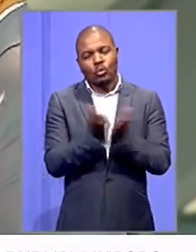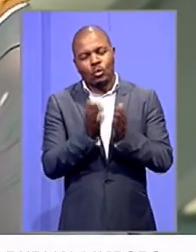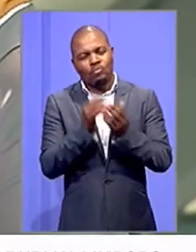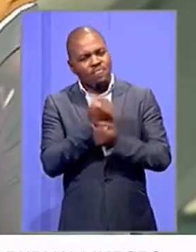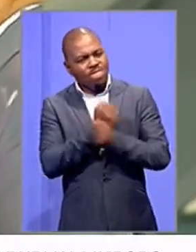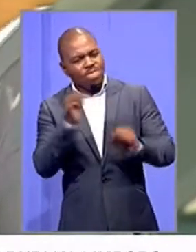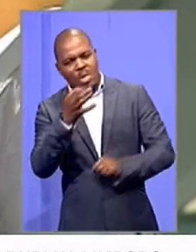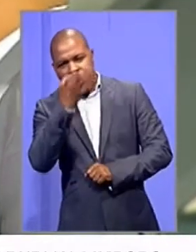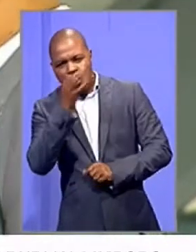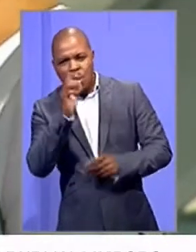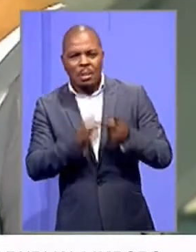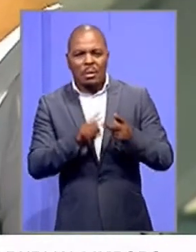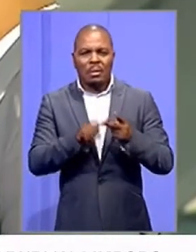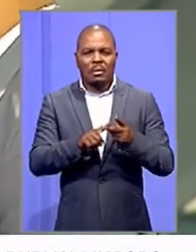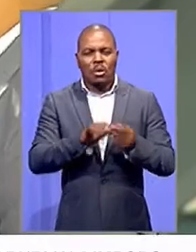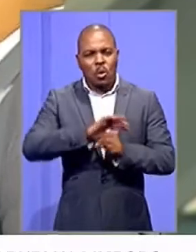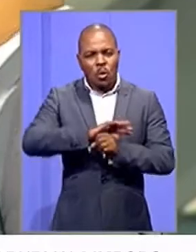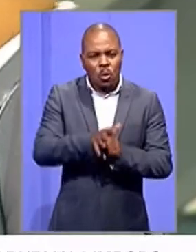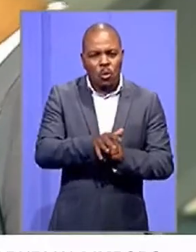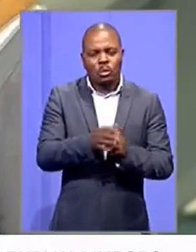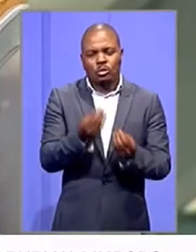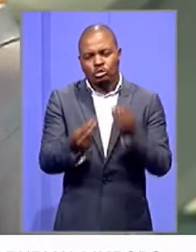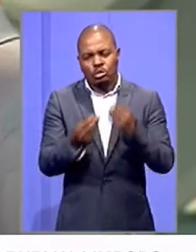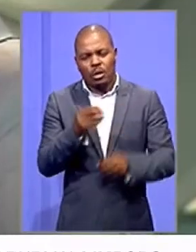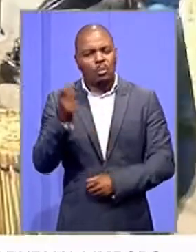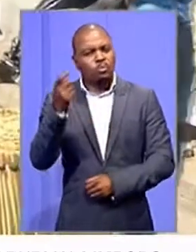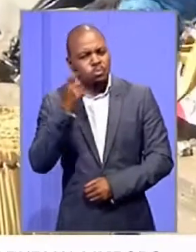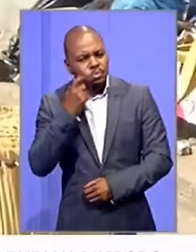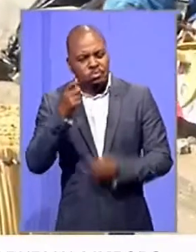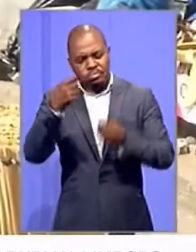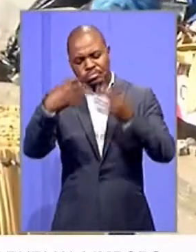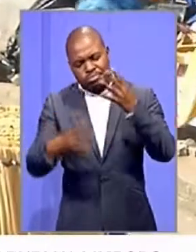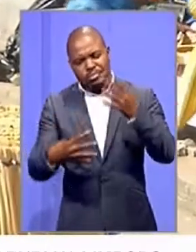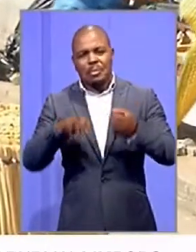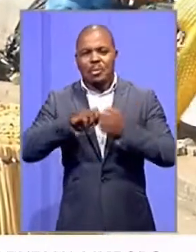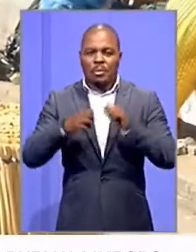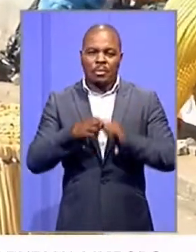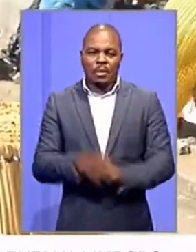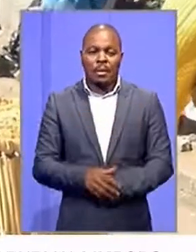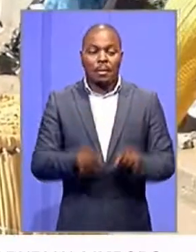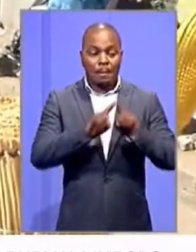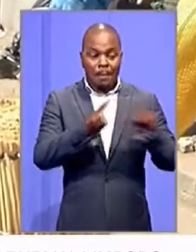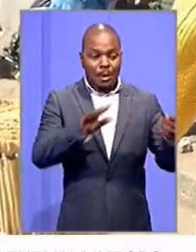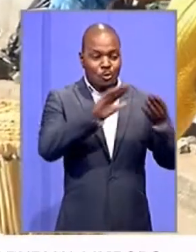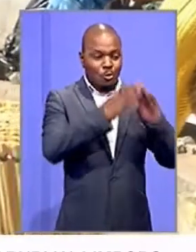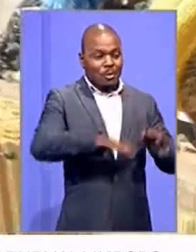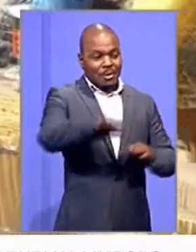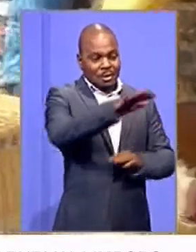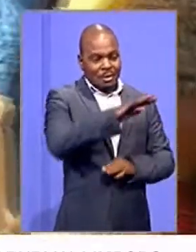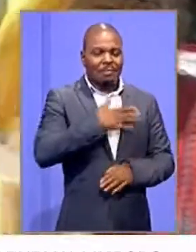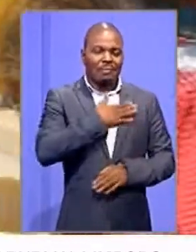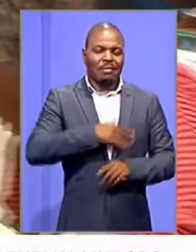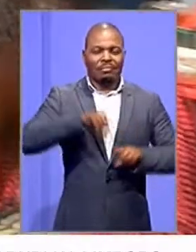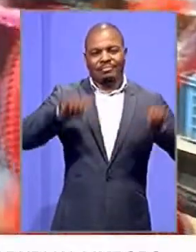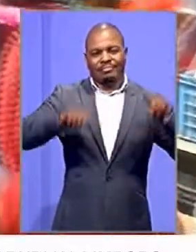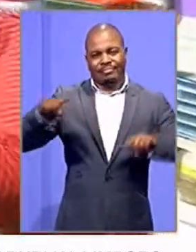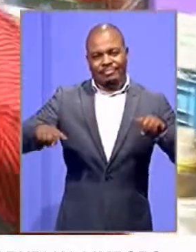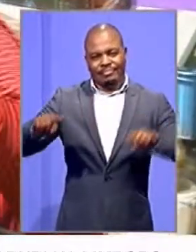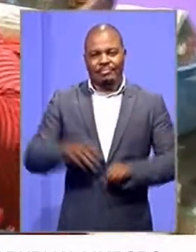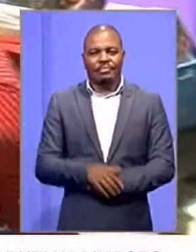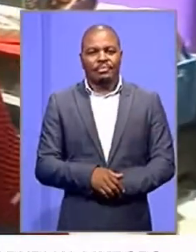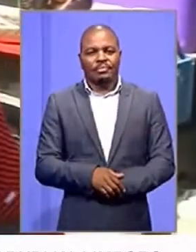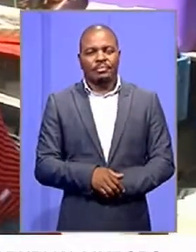la corona, go ima ga bana le mathata a mangwe a bophelo. Le ge go le bjalo, badudi ba province bona ba ntšhitše maikutlo a go fapana